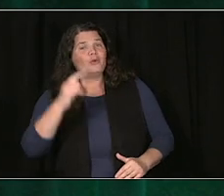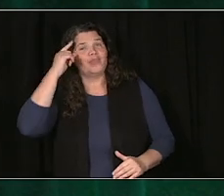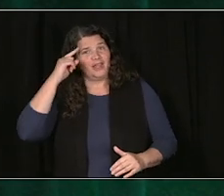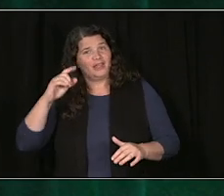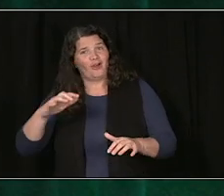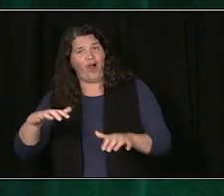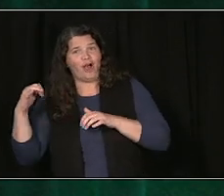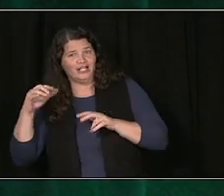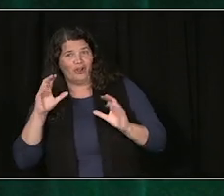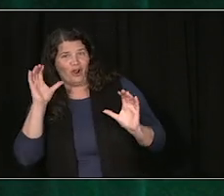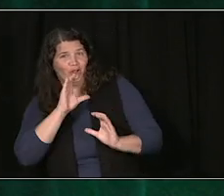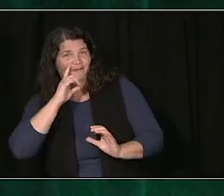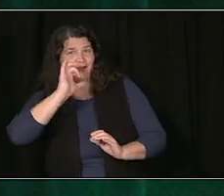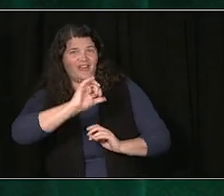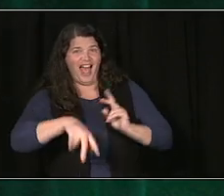character? Absolutely.